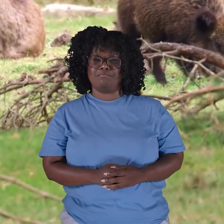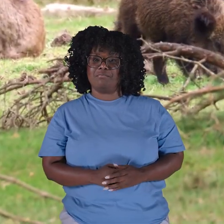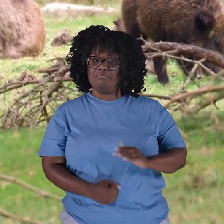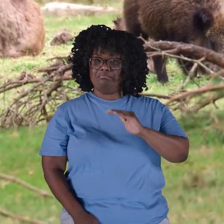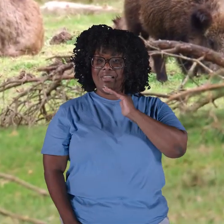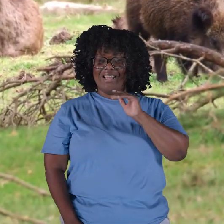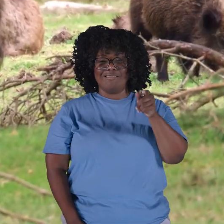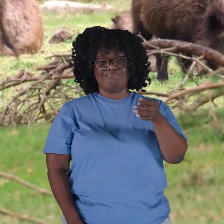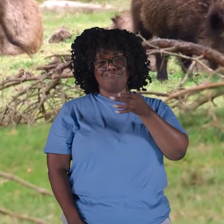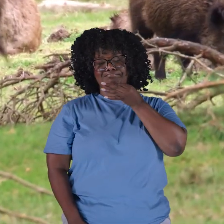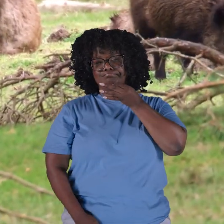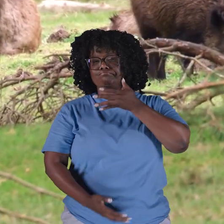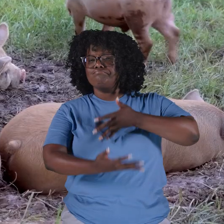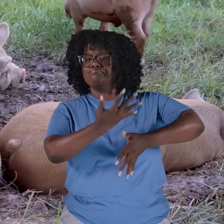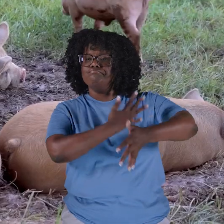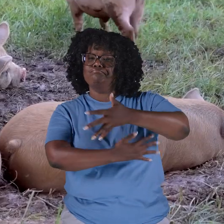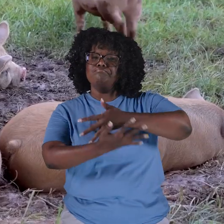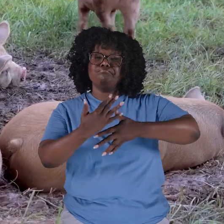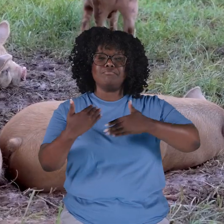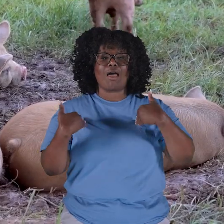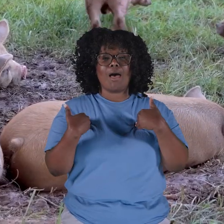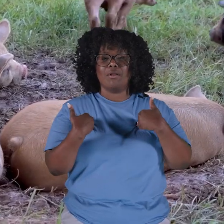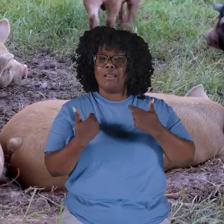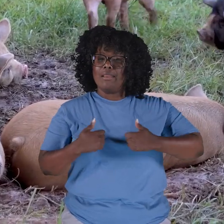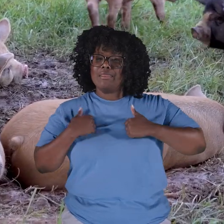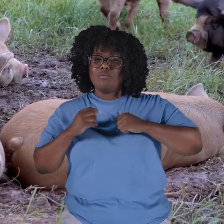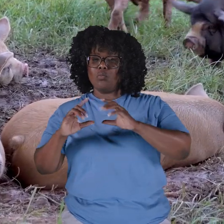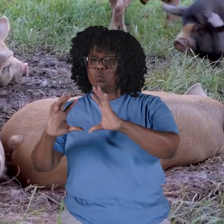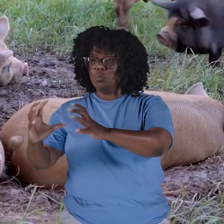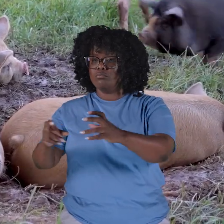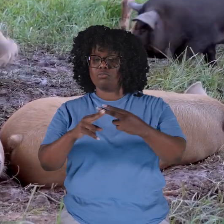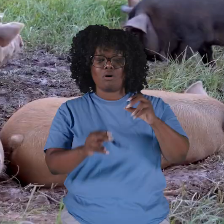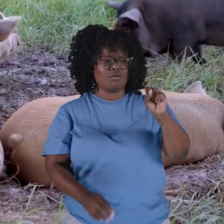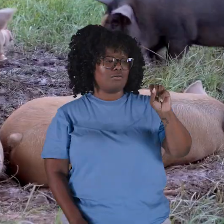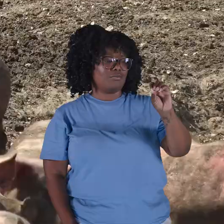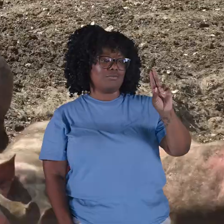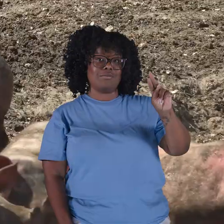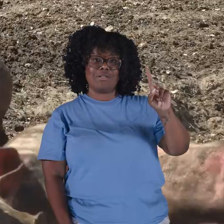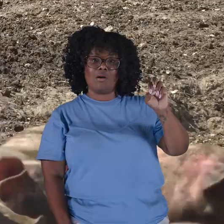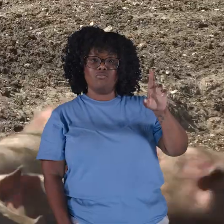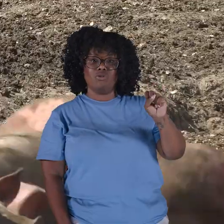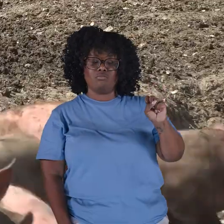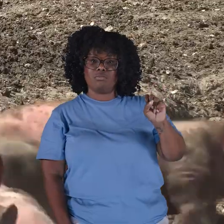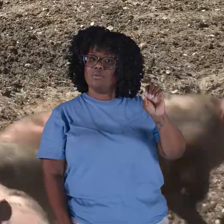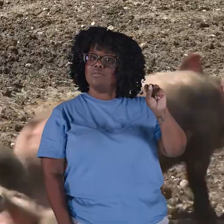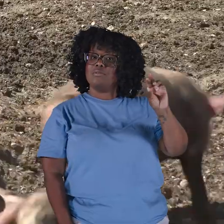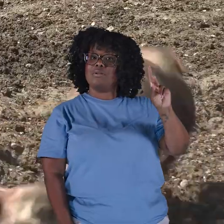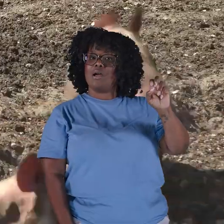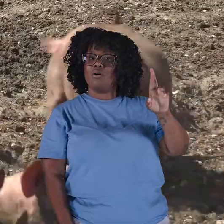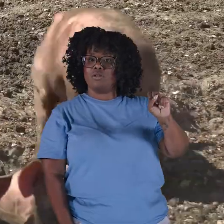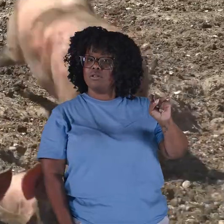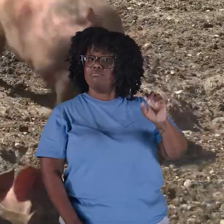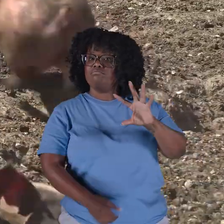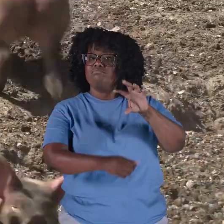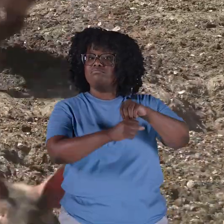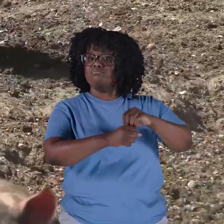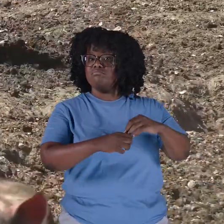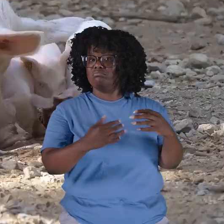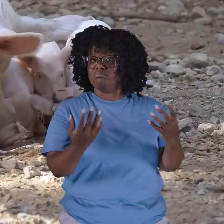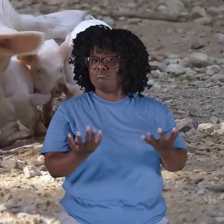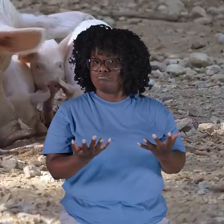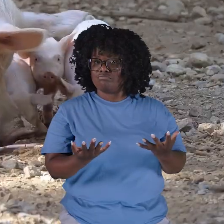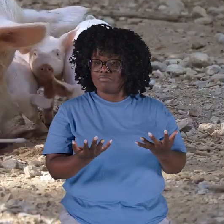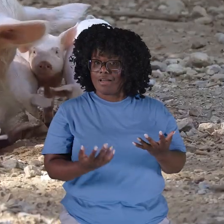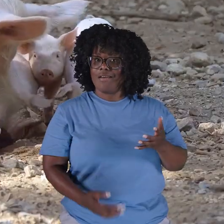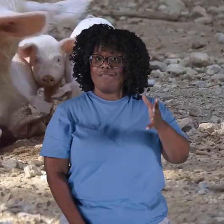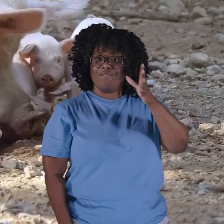Pigs are social animals, and live in groups called sounders. A sounder usually consists of